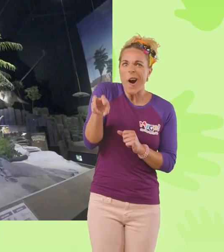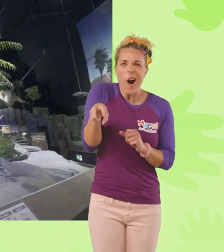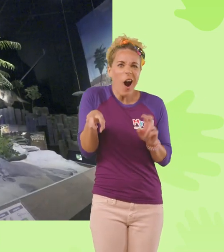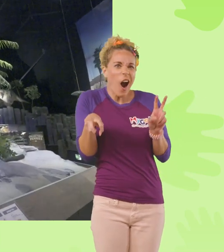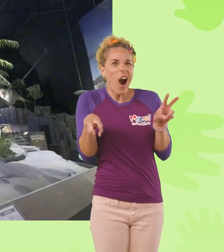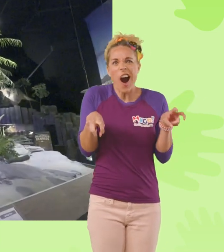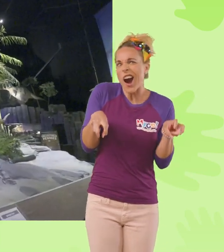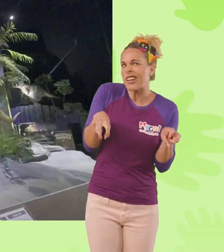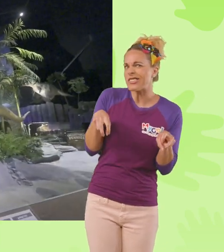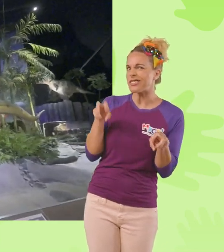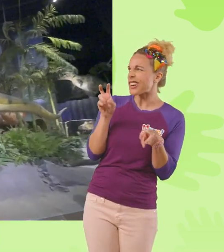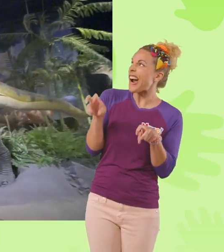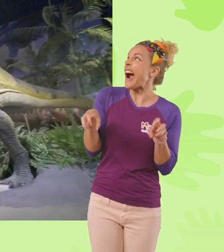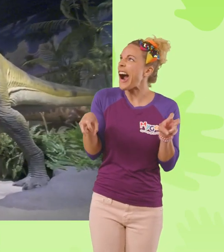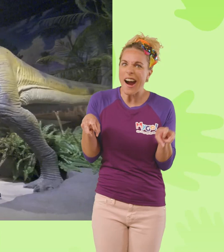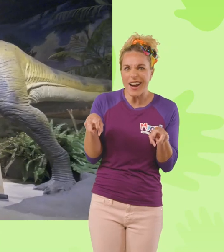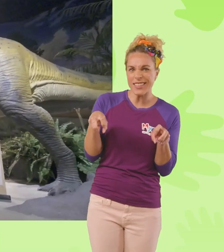Rawr. Rawr.